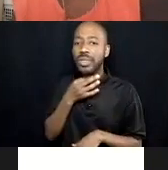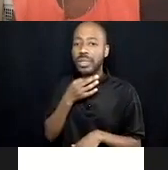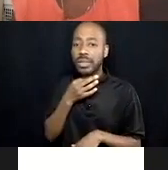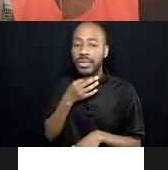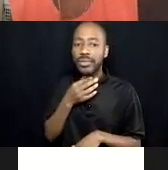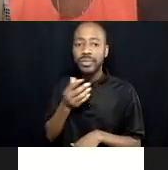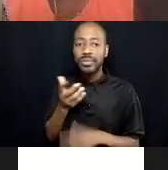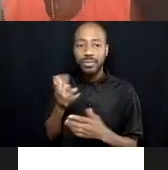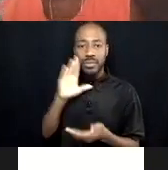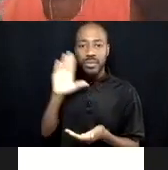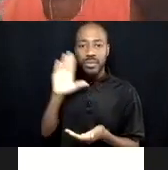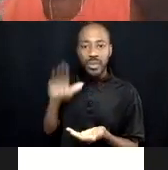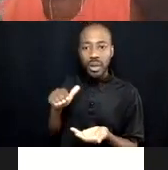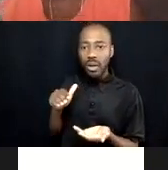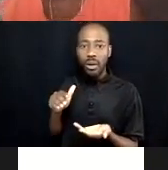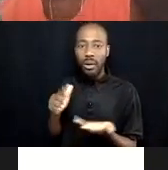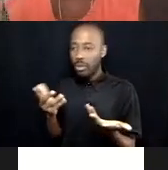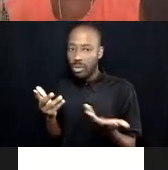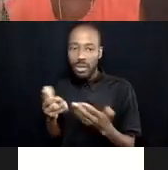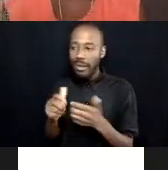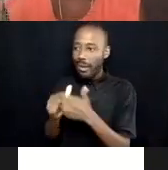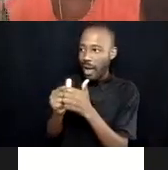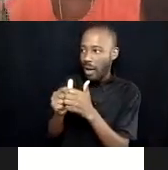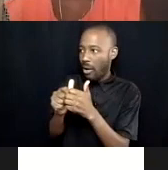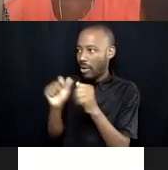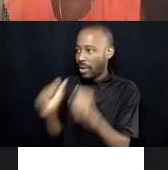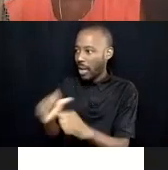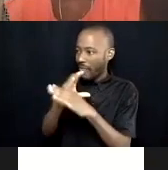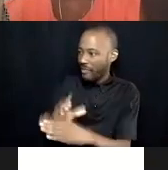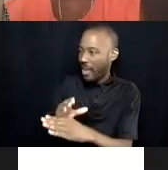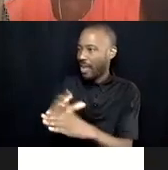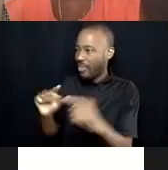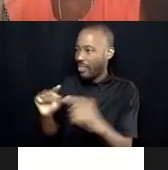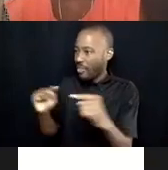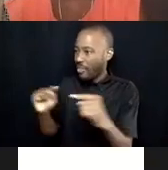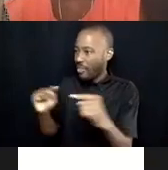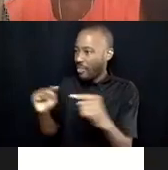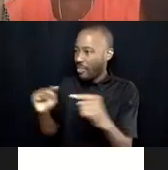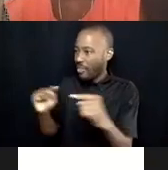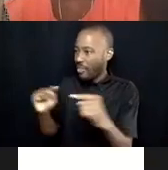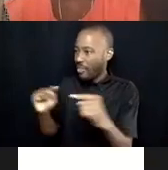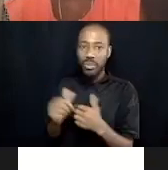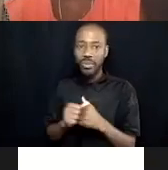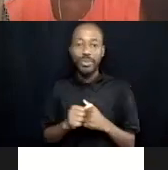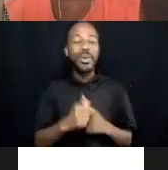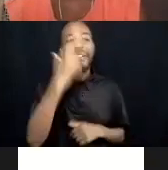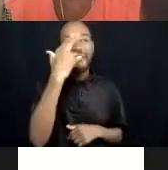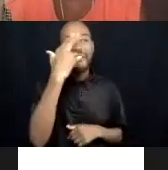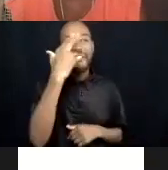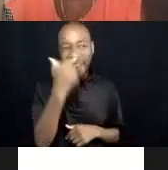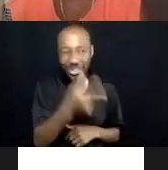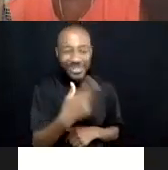know, what would you like to see us all have to be safer or to prevent the kinds of harm that are so common? And that's funny that you said